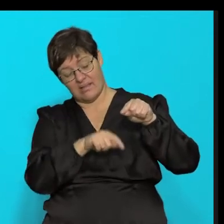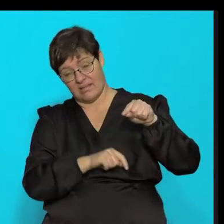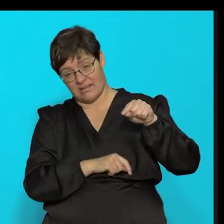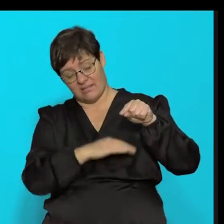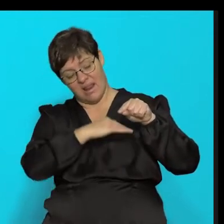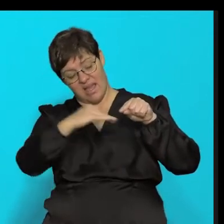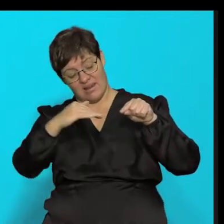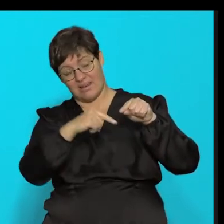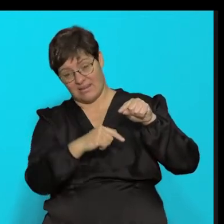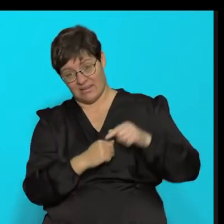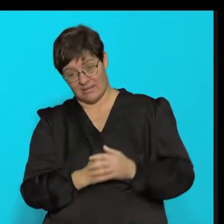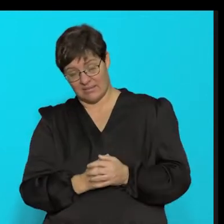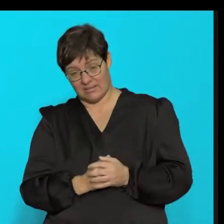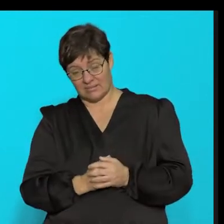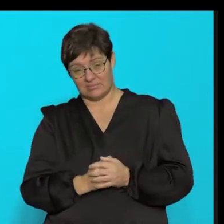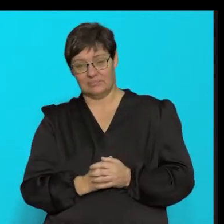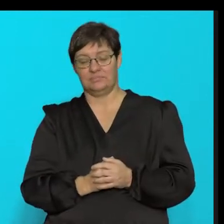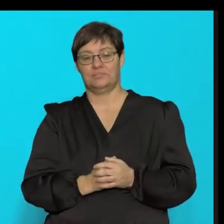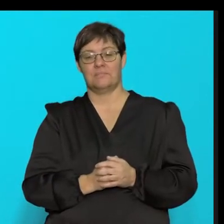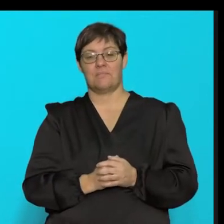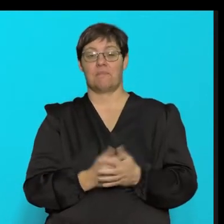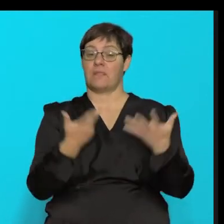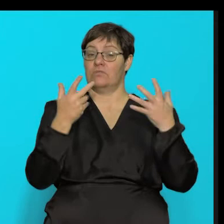Are we all together? Great.